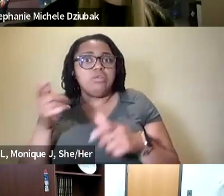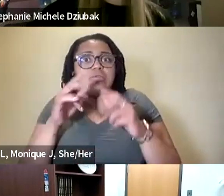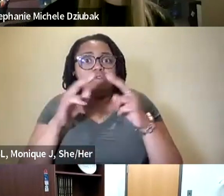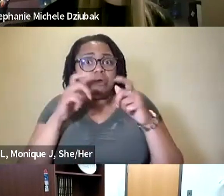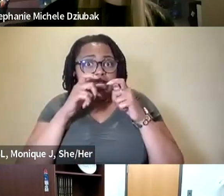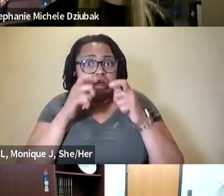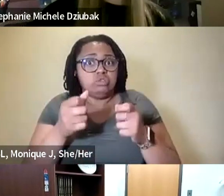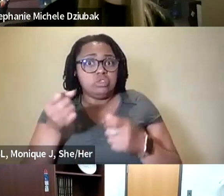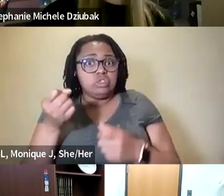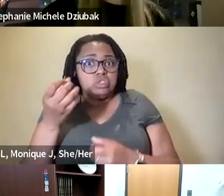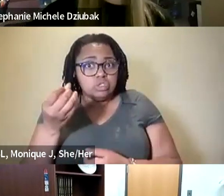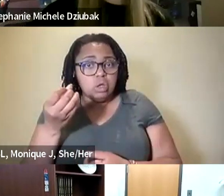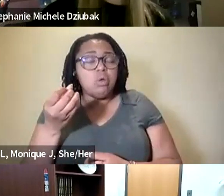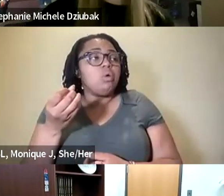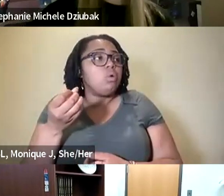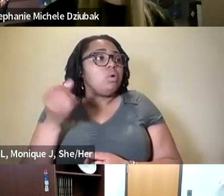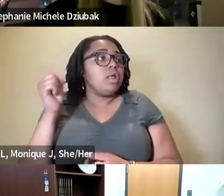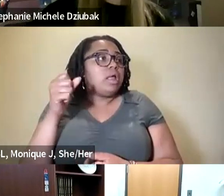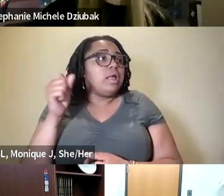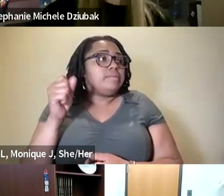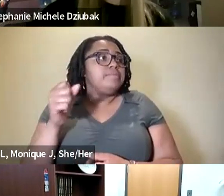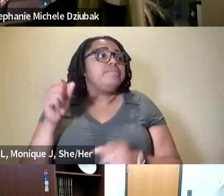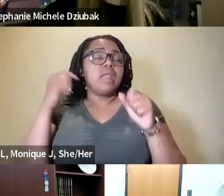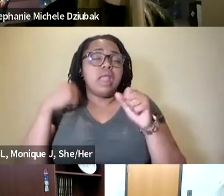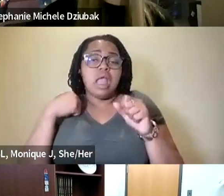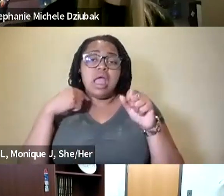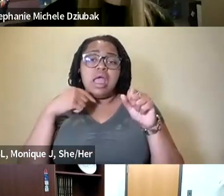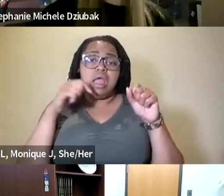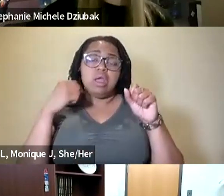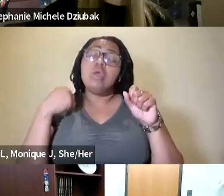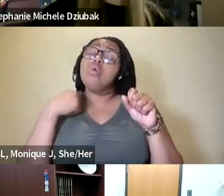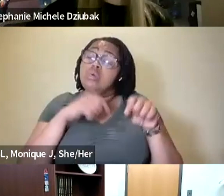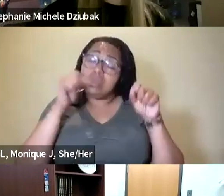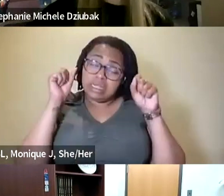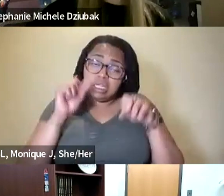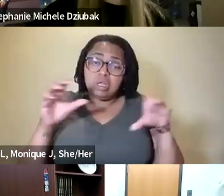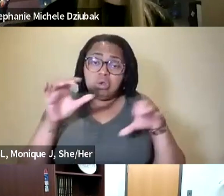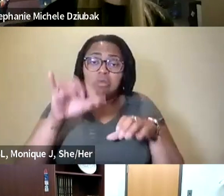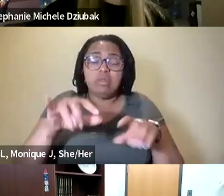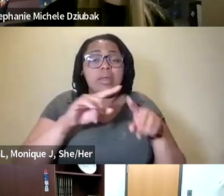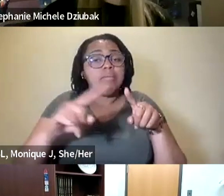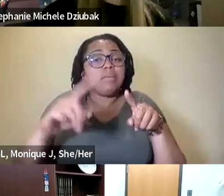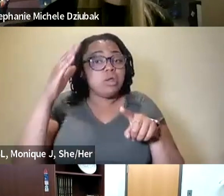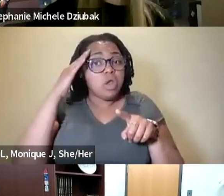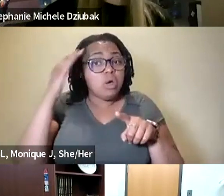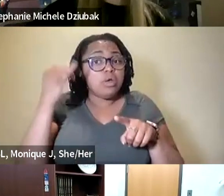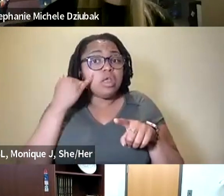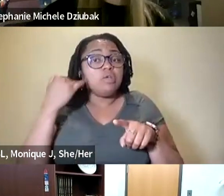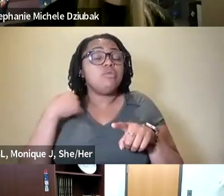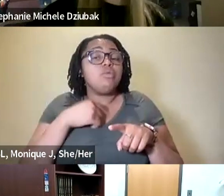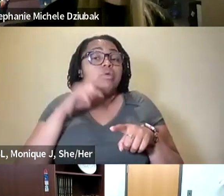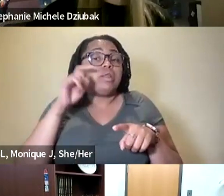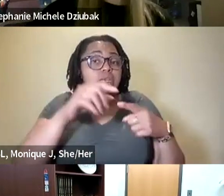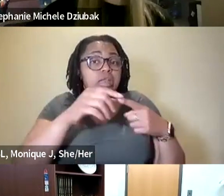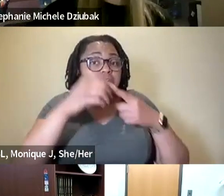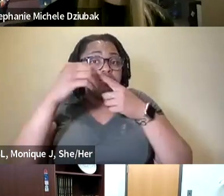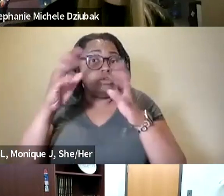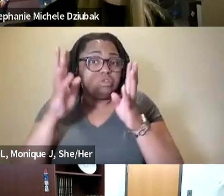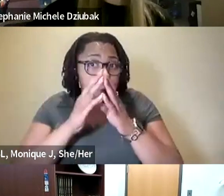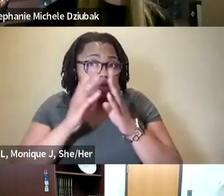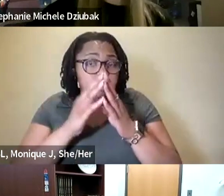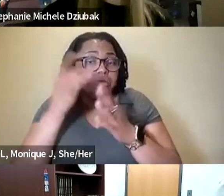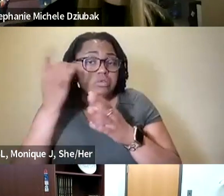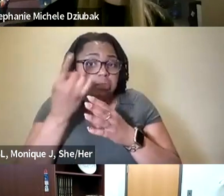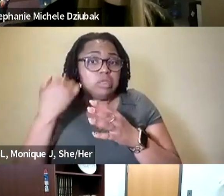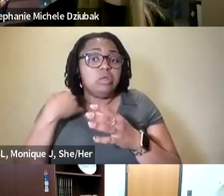So yeah, I can do that, but just know if we need to have a special meeting or something, we might be